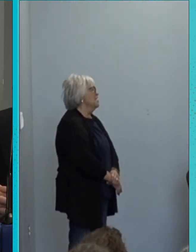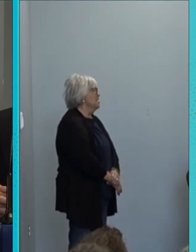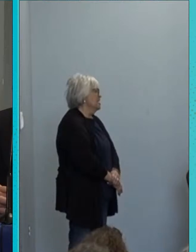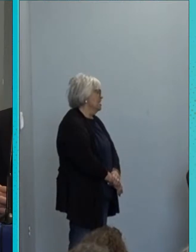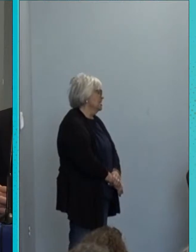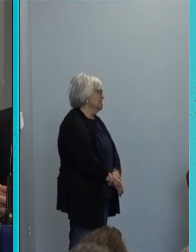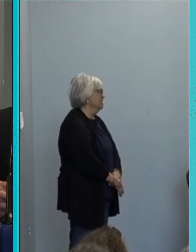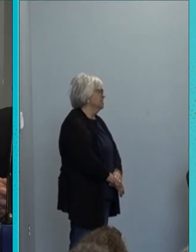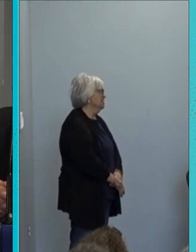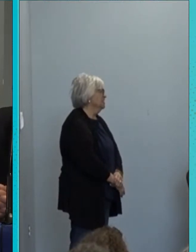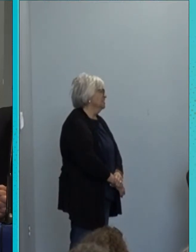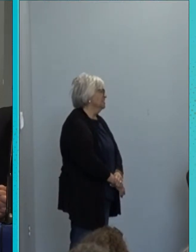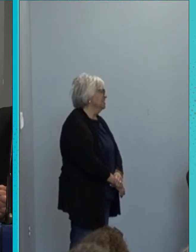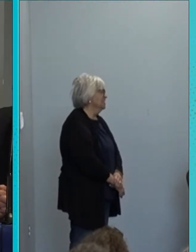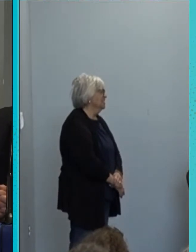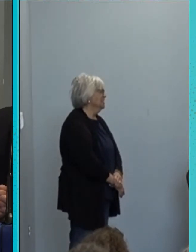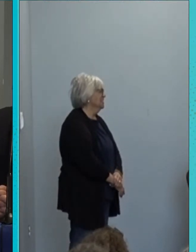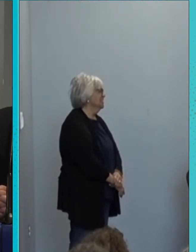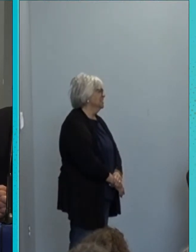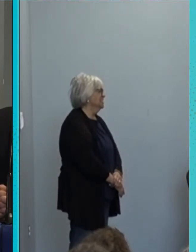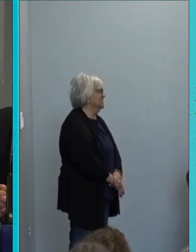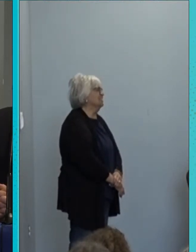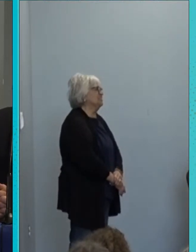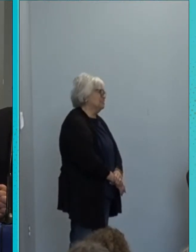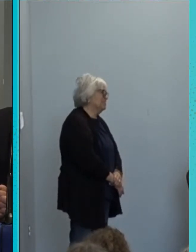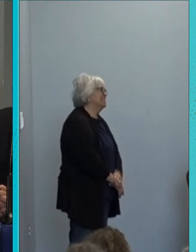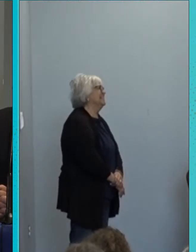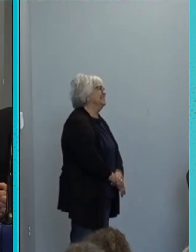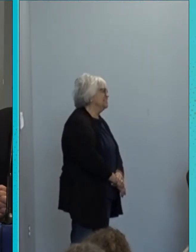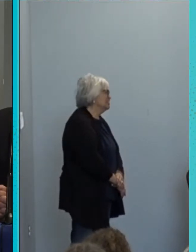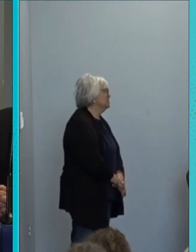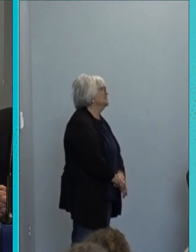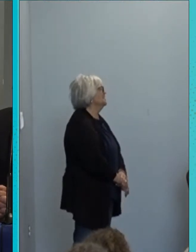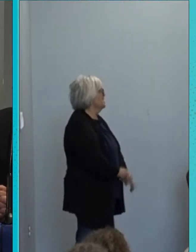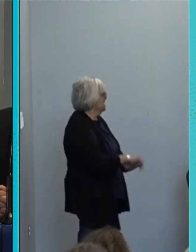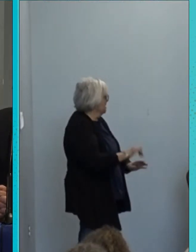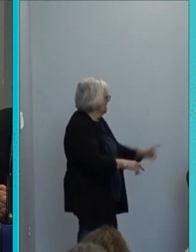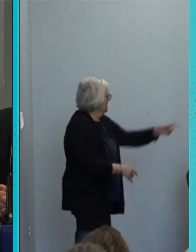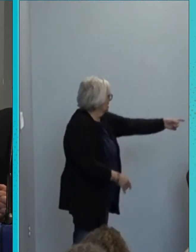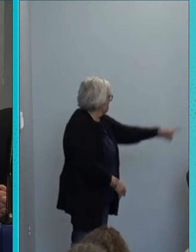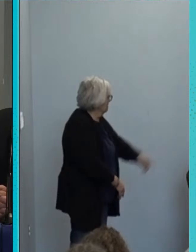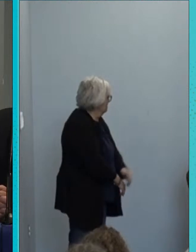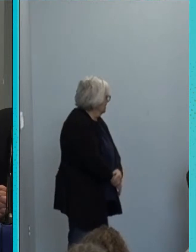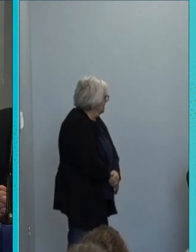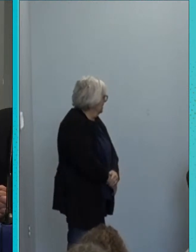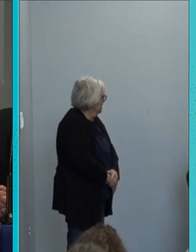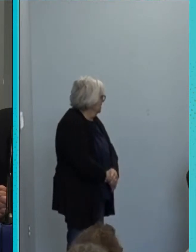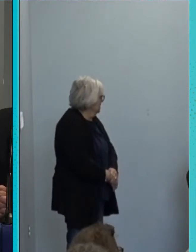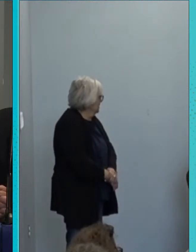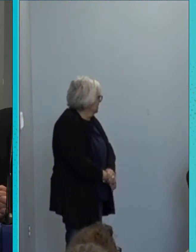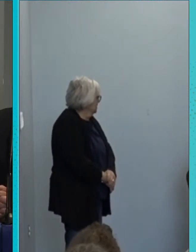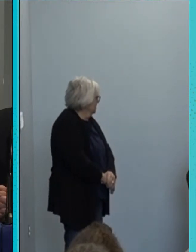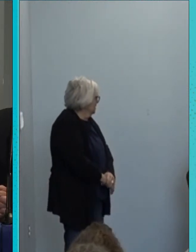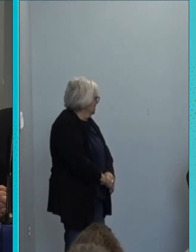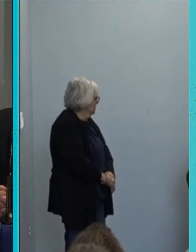something, miss a holding and, just something dirty. But, I just have to remind the refs.